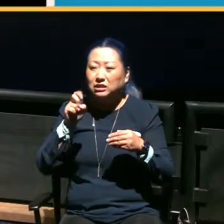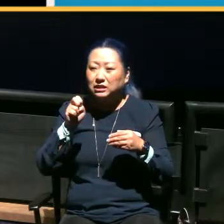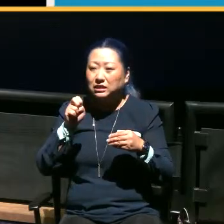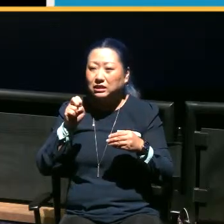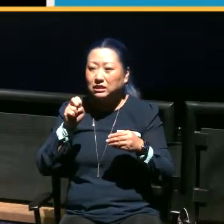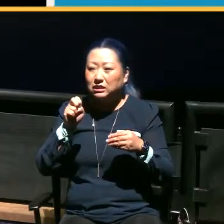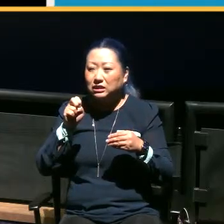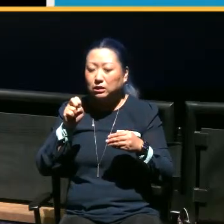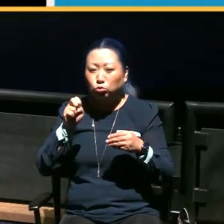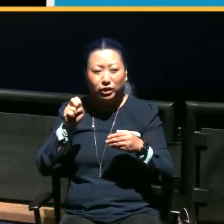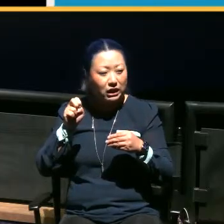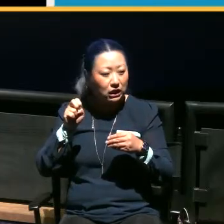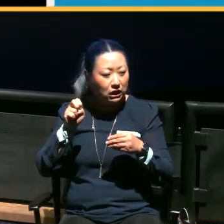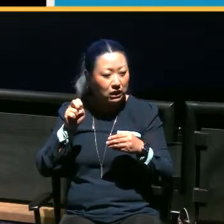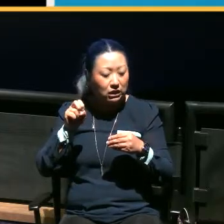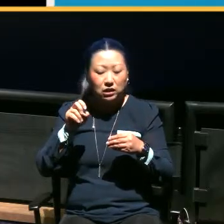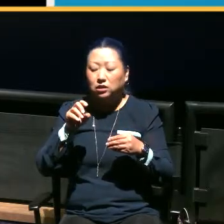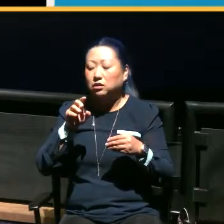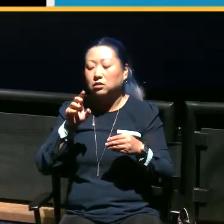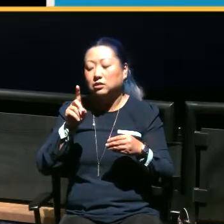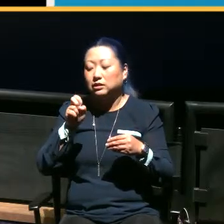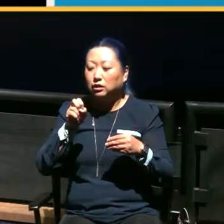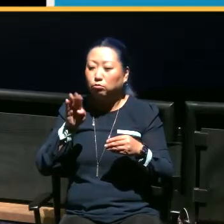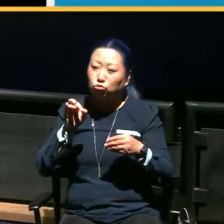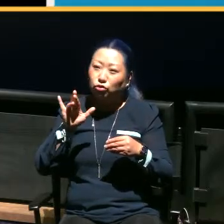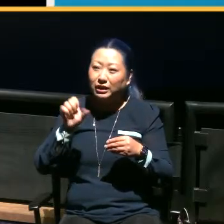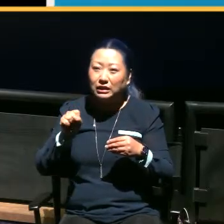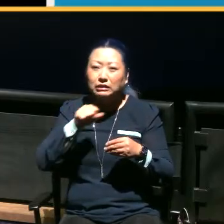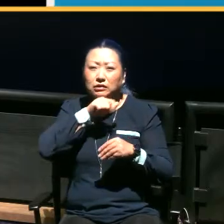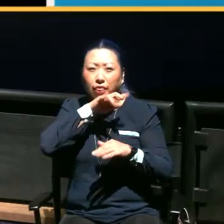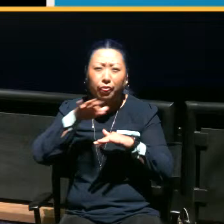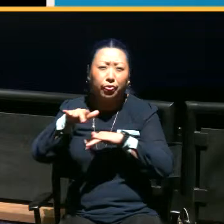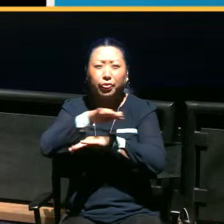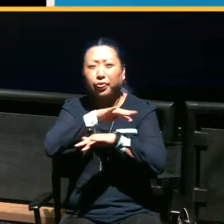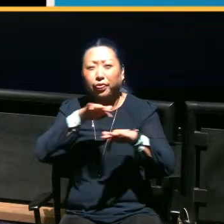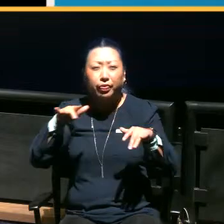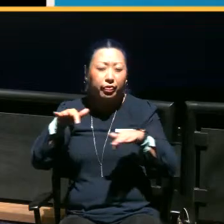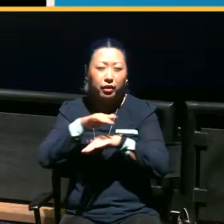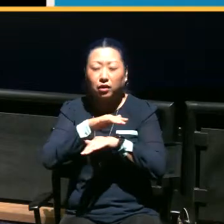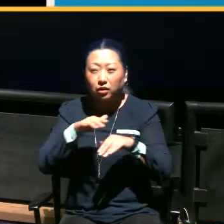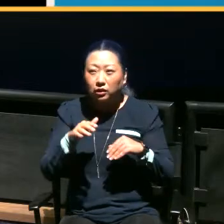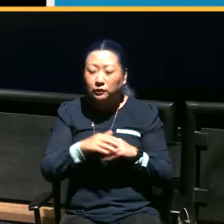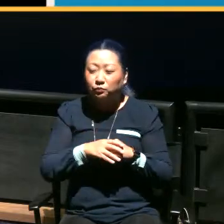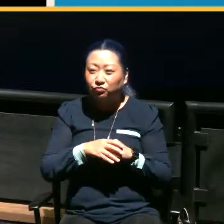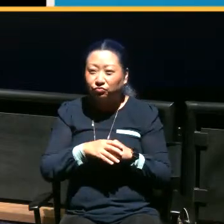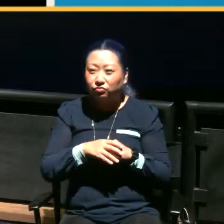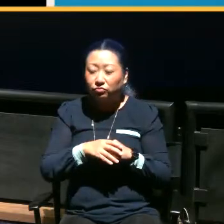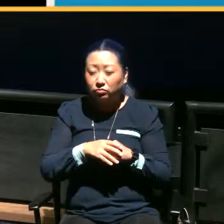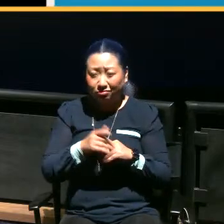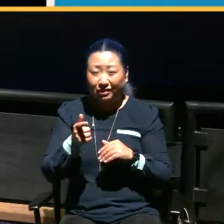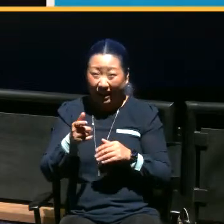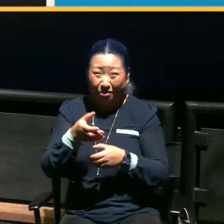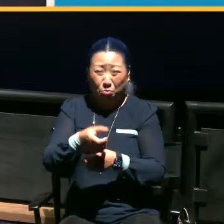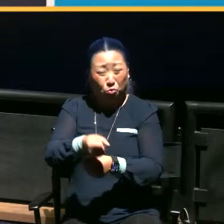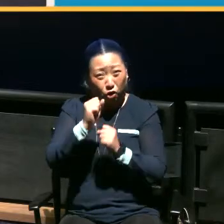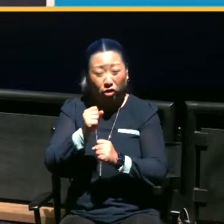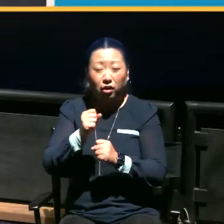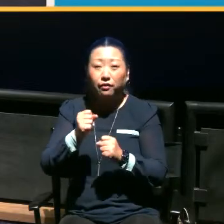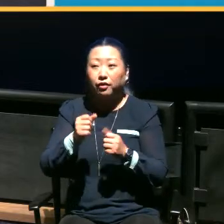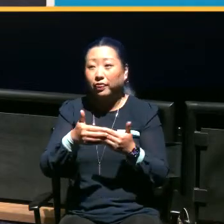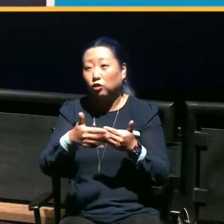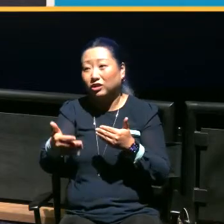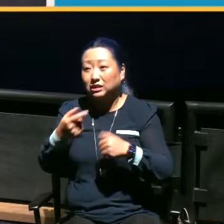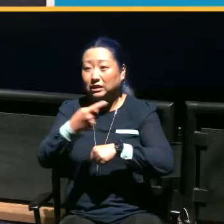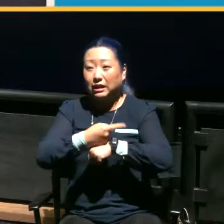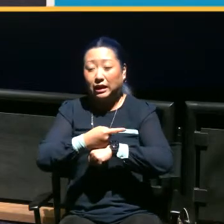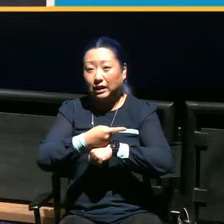the bottom of the handrail to contain the debris, and we gave it a couple tugs, and it broke. And the rest of the day,